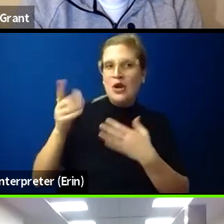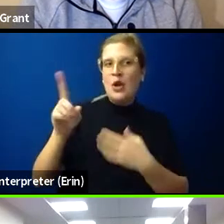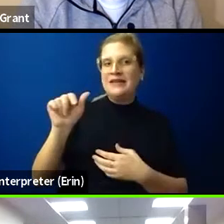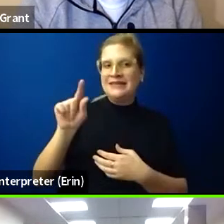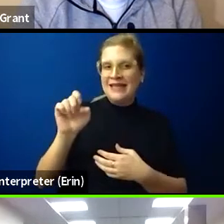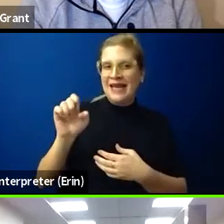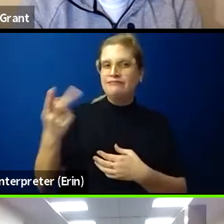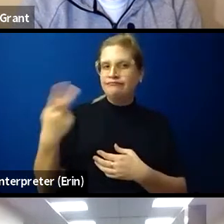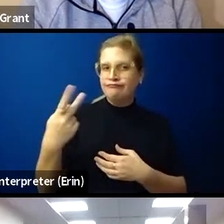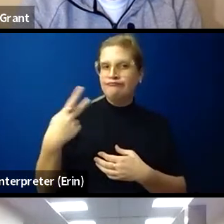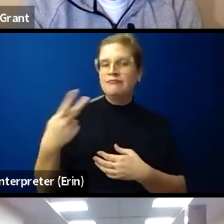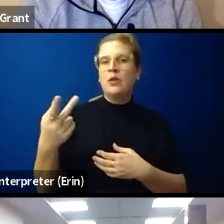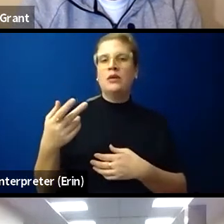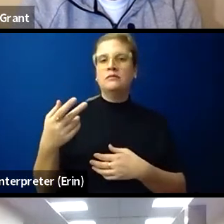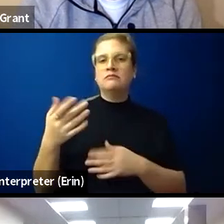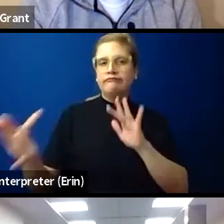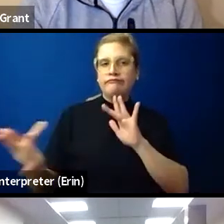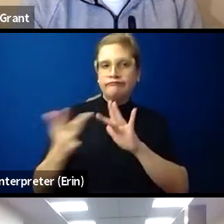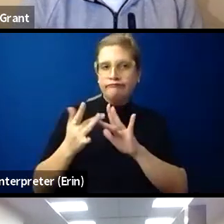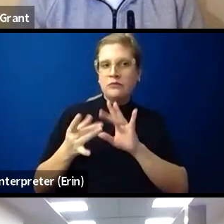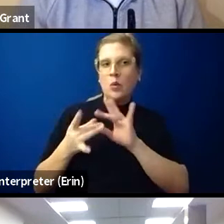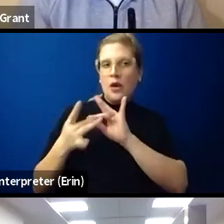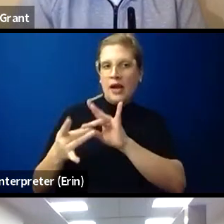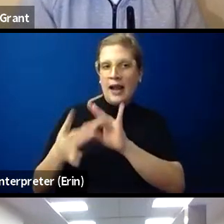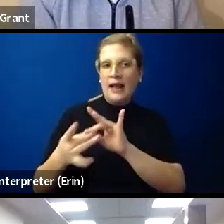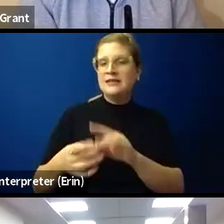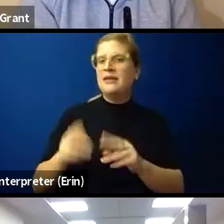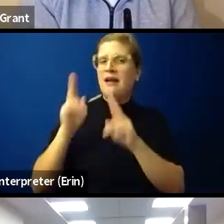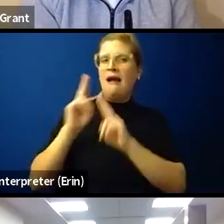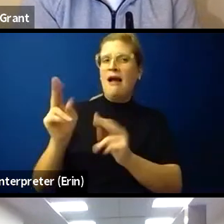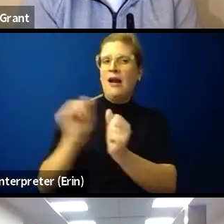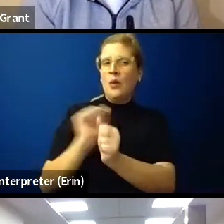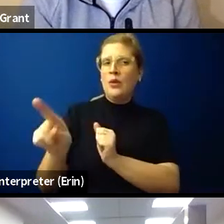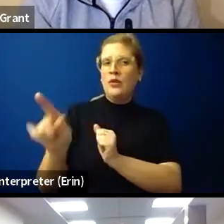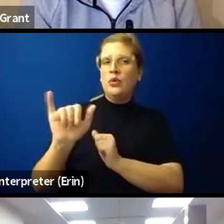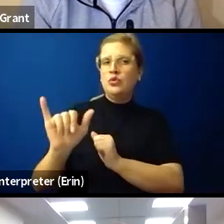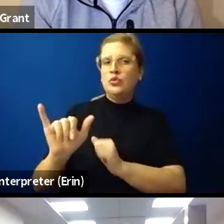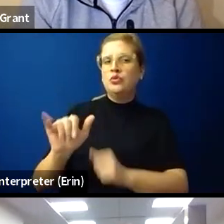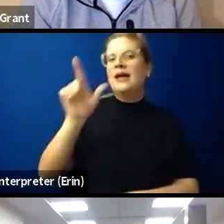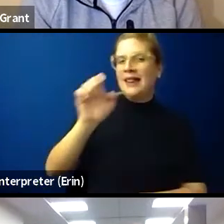thank you. All right. And also thank you too, Mr. Grant. All right.